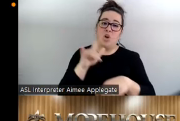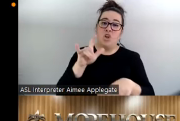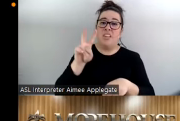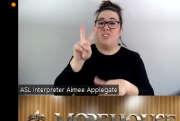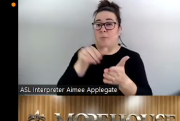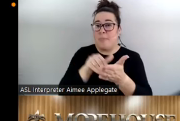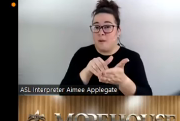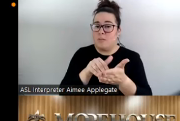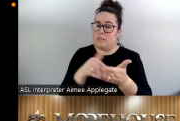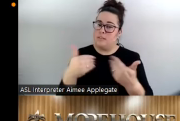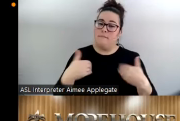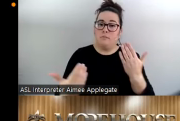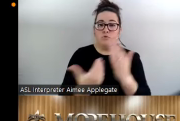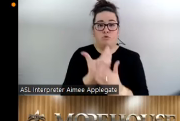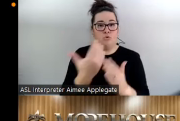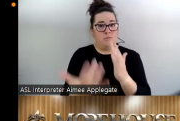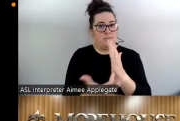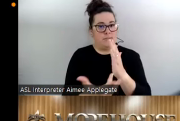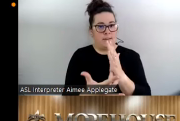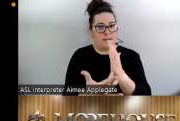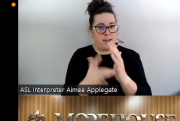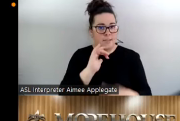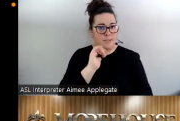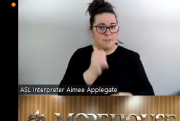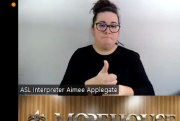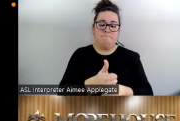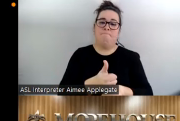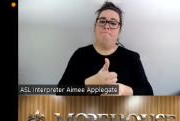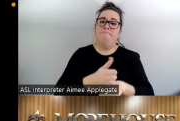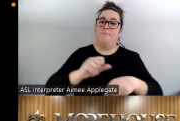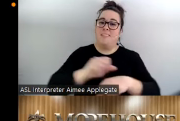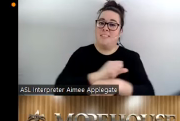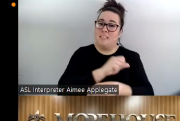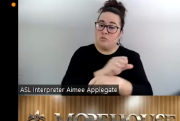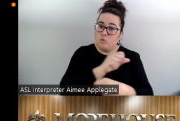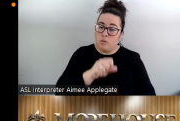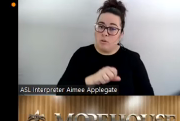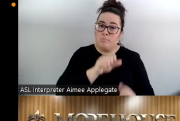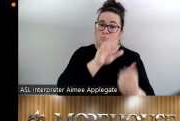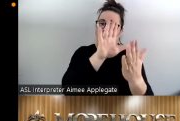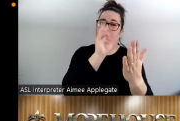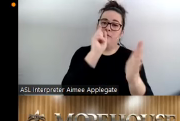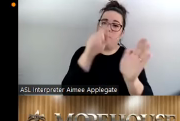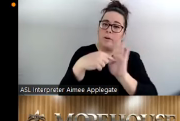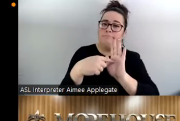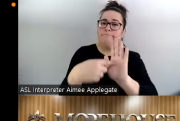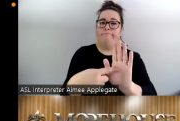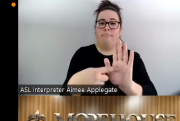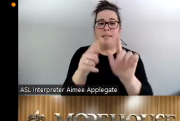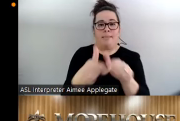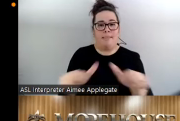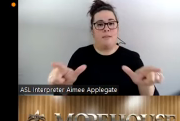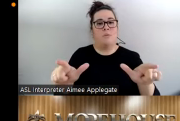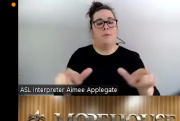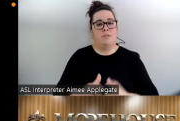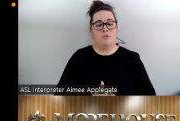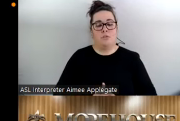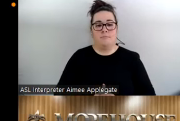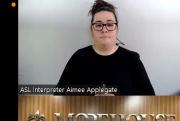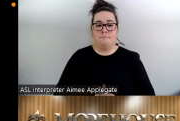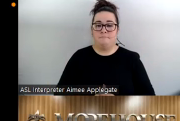new techniques, particularly statistical approaches to modeling a language that were introduced. but it really wasn't until